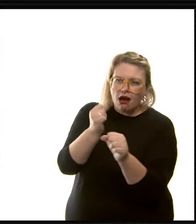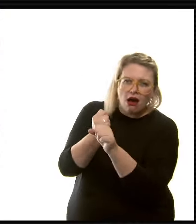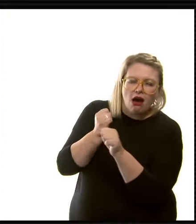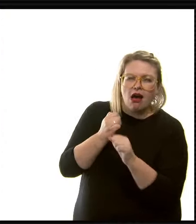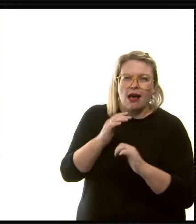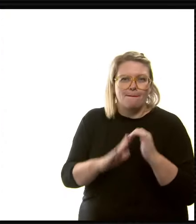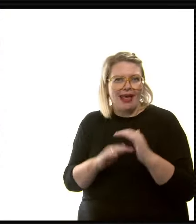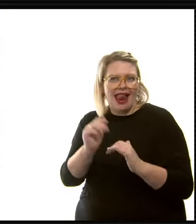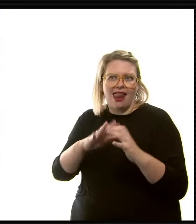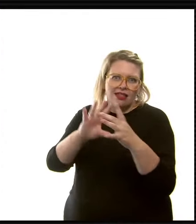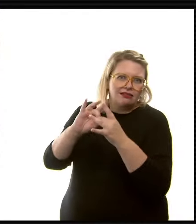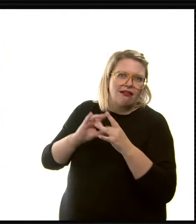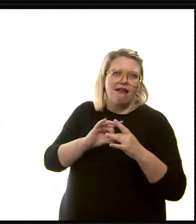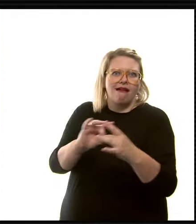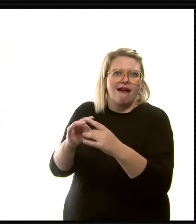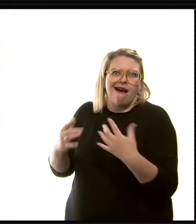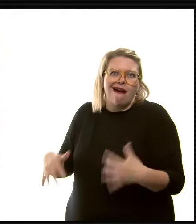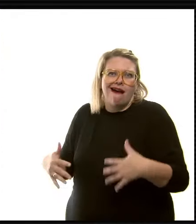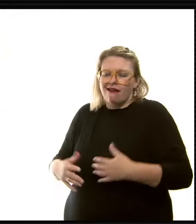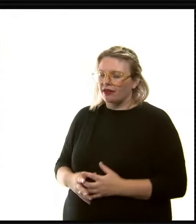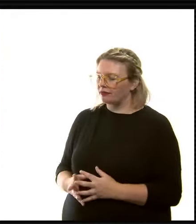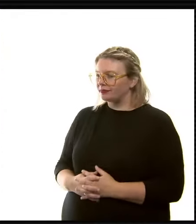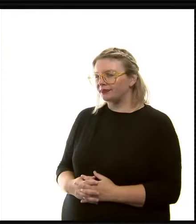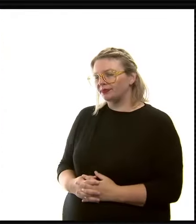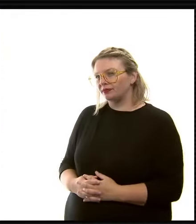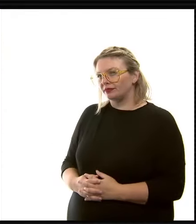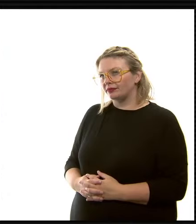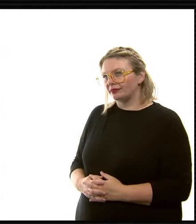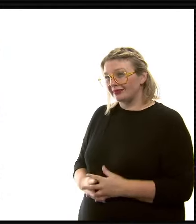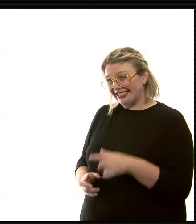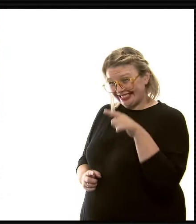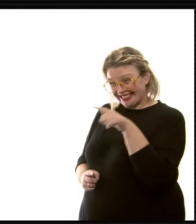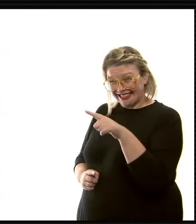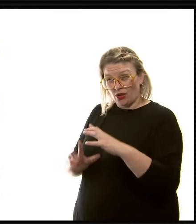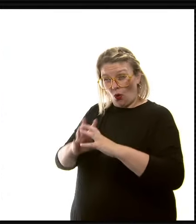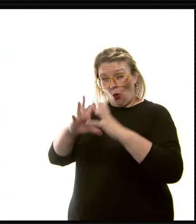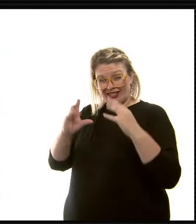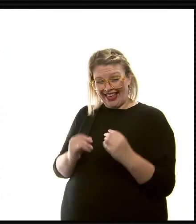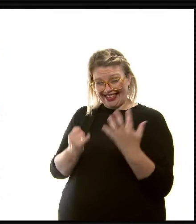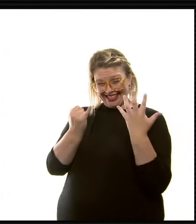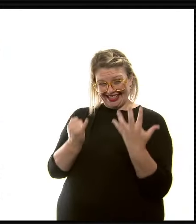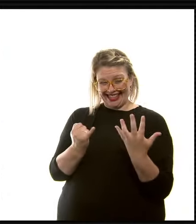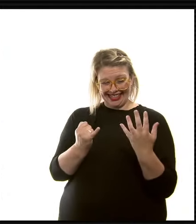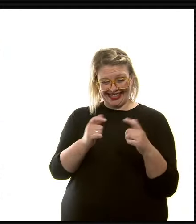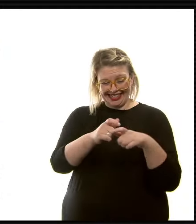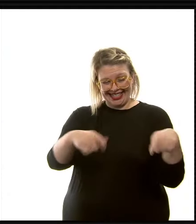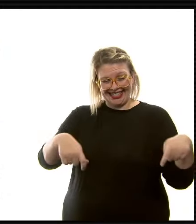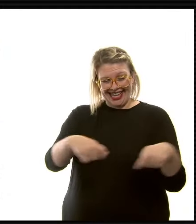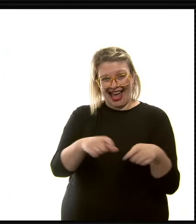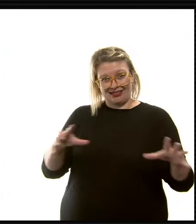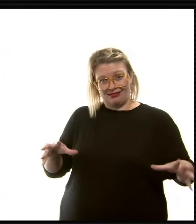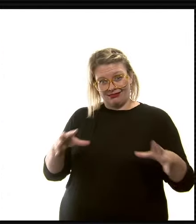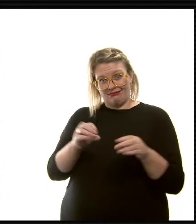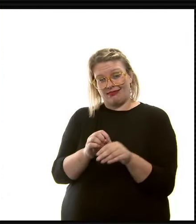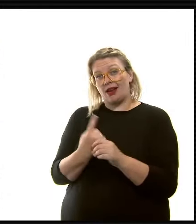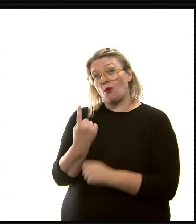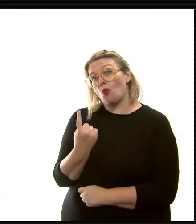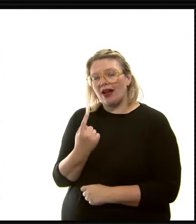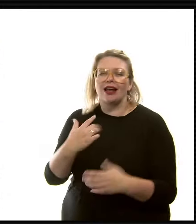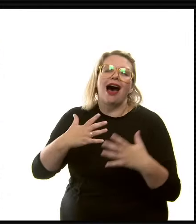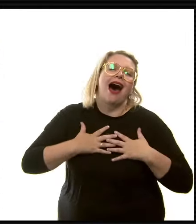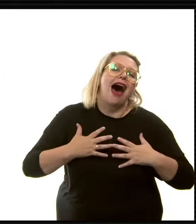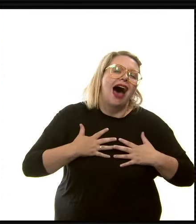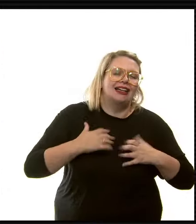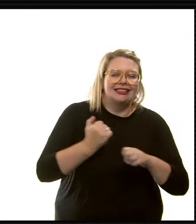these amazing creations. Yeah, I mean, believe it or not, there is actually 6 different Lego Harry Potter sets, which I myself put